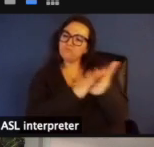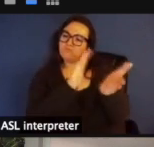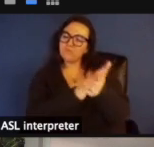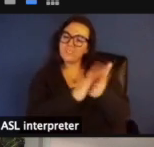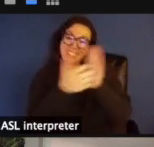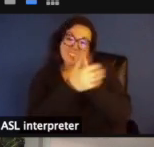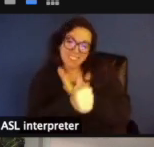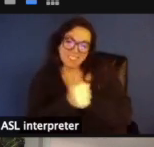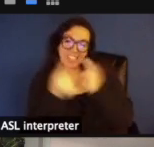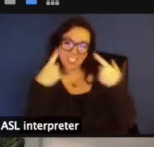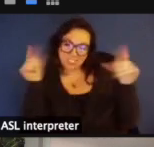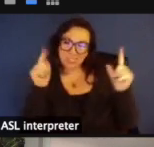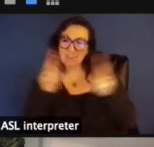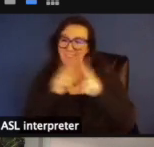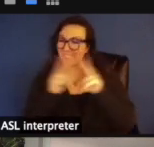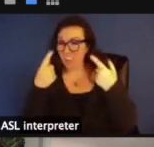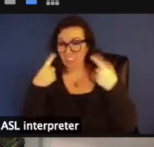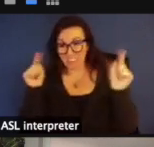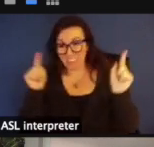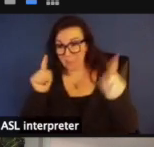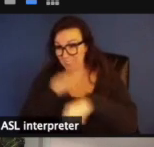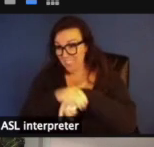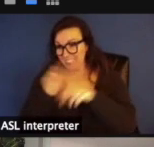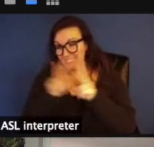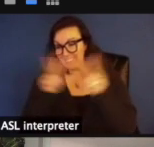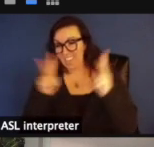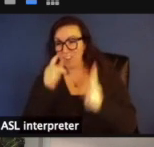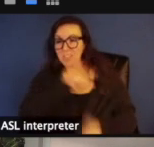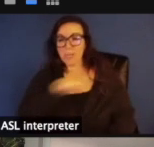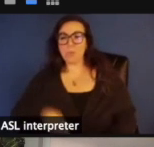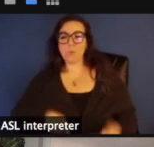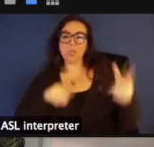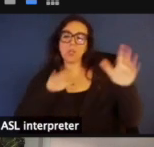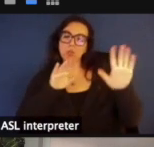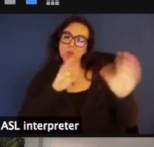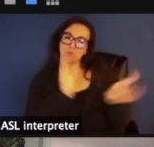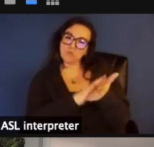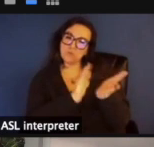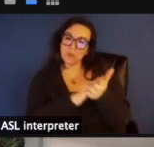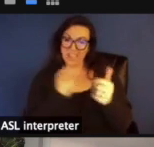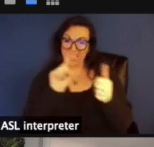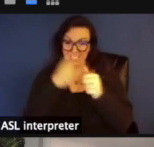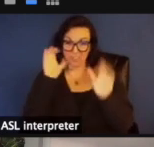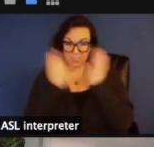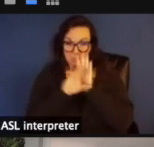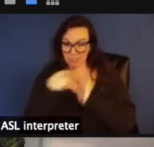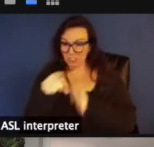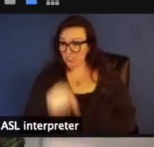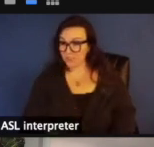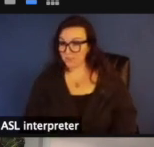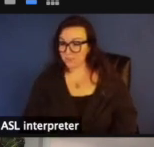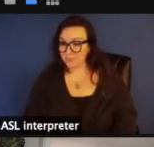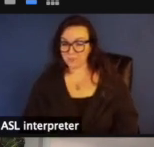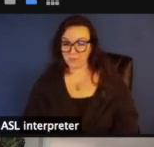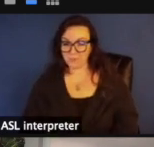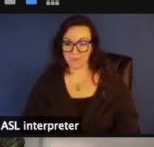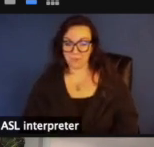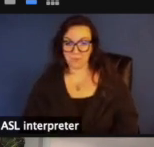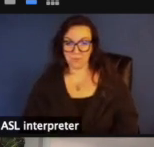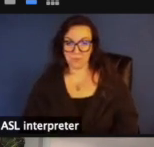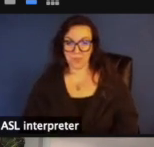very, very famous there. Okay, so this is his first picture, right? So with